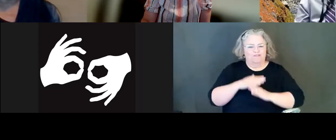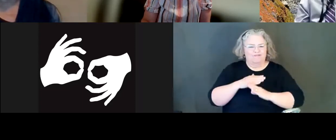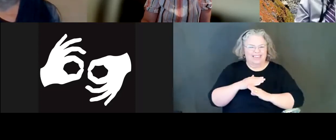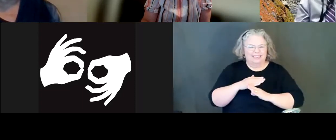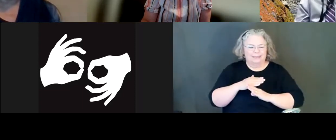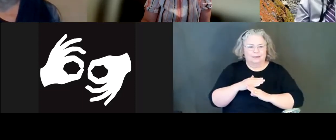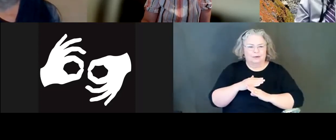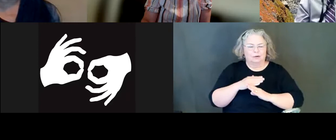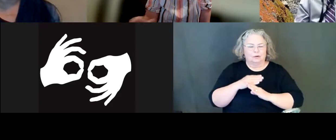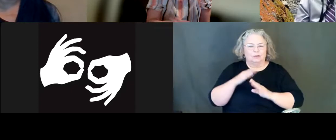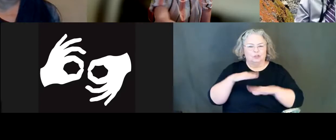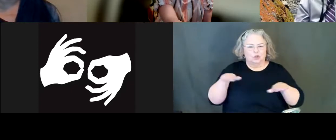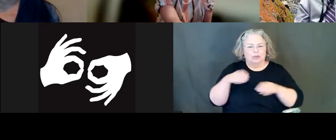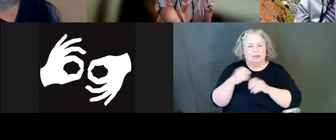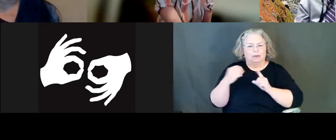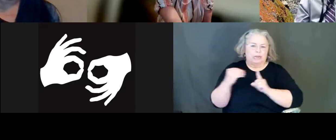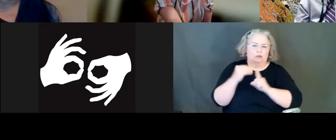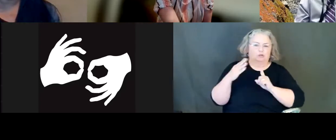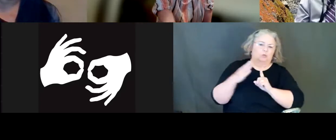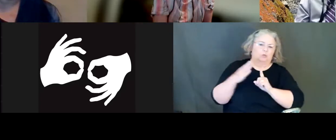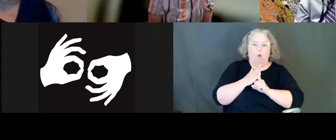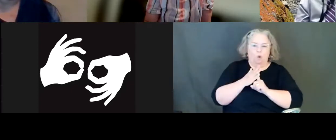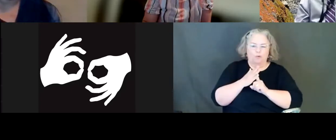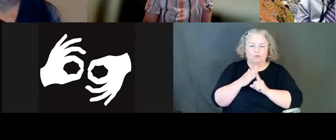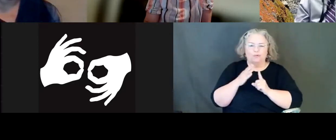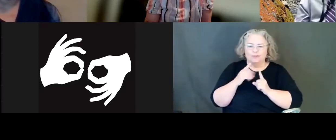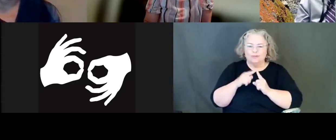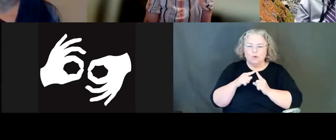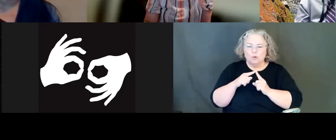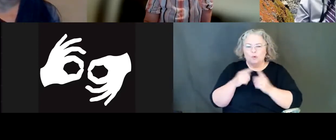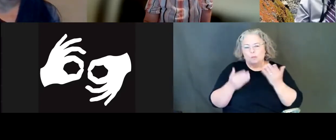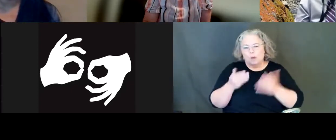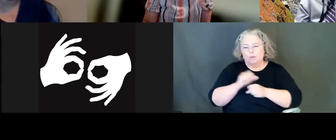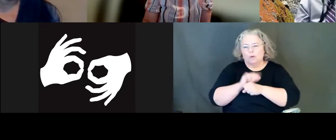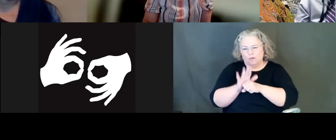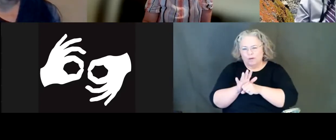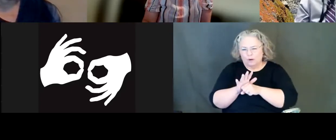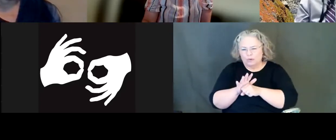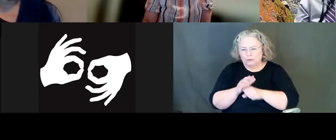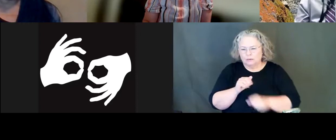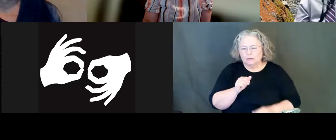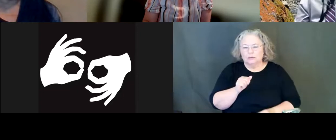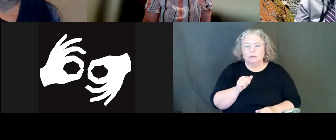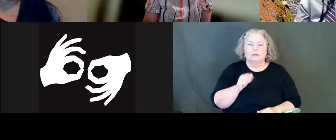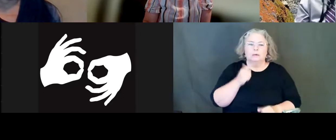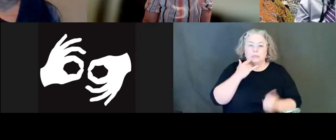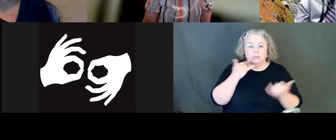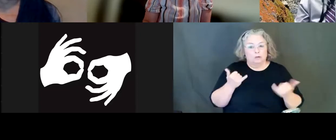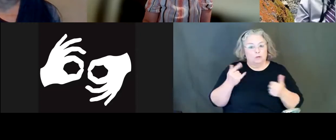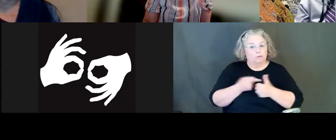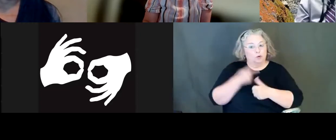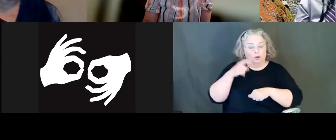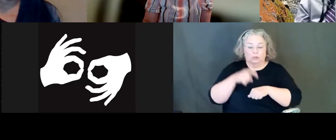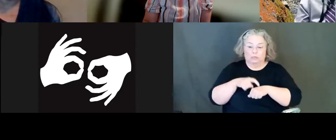the exposures in a congregate setting that the schools present. This is the first time